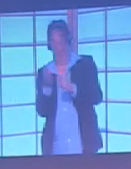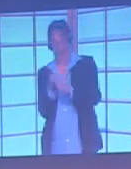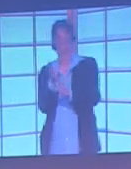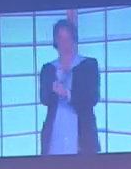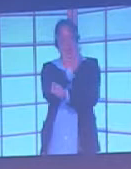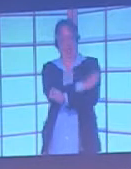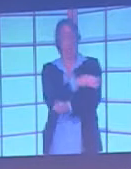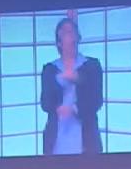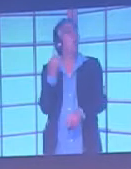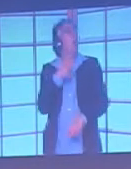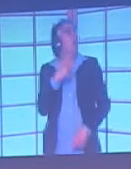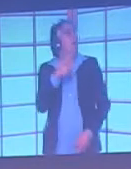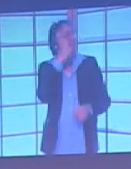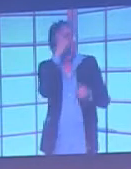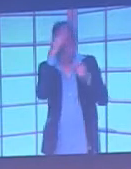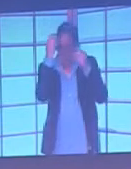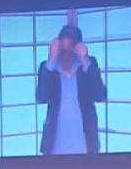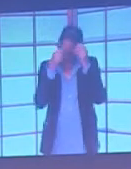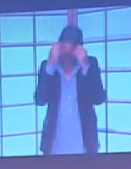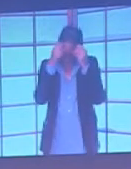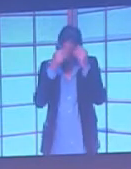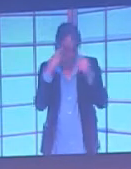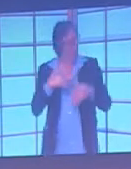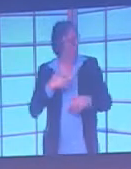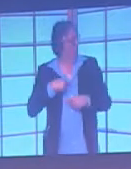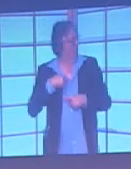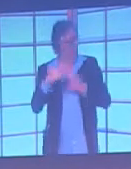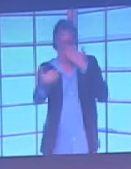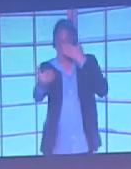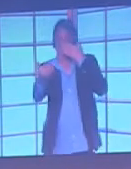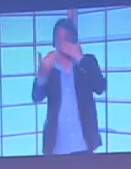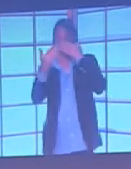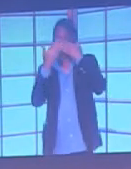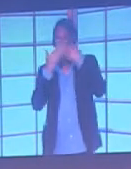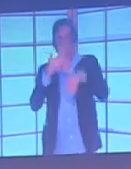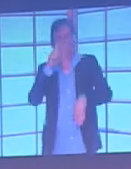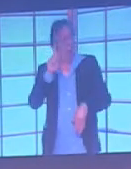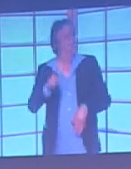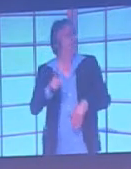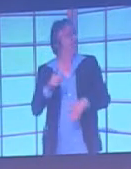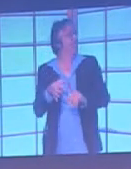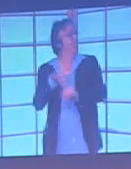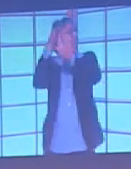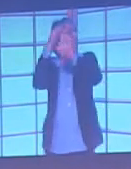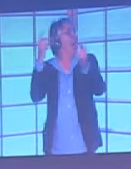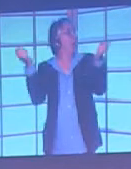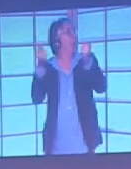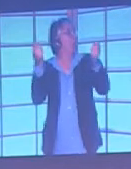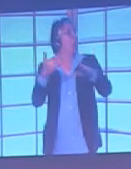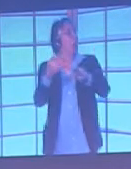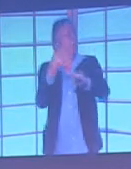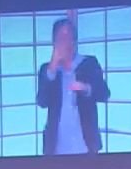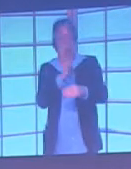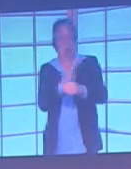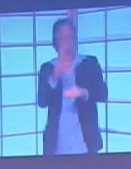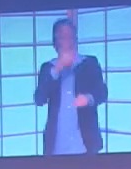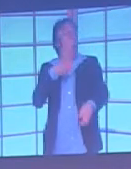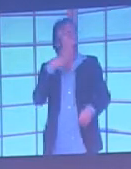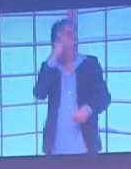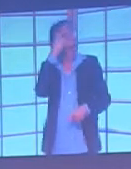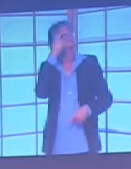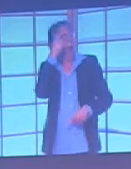I can tell you now. And 3 weeks before Week of Action, we had an